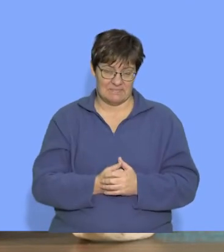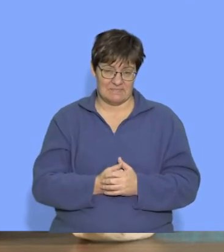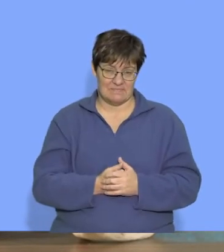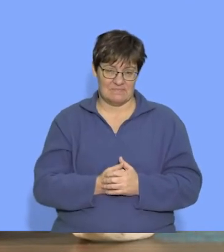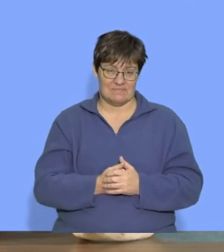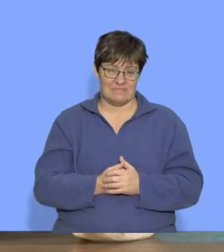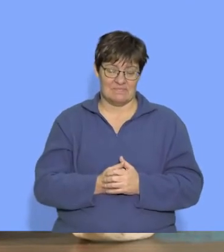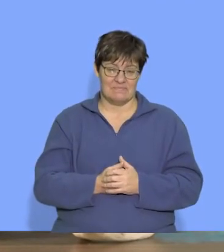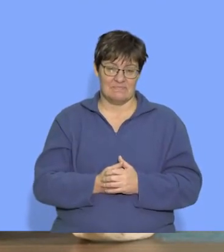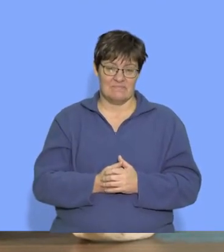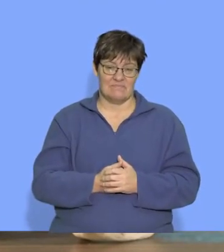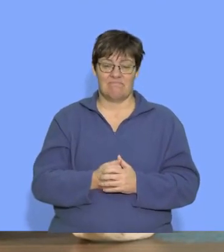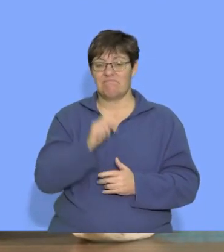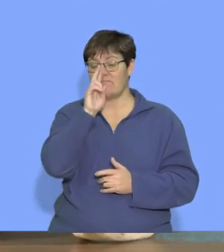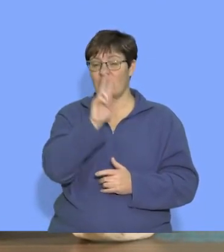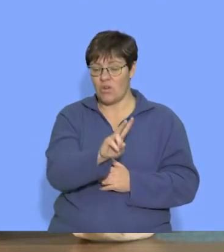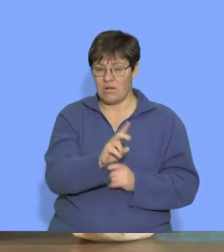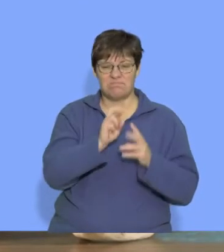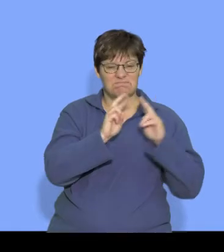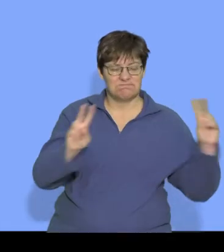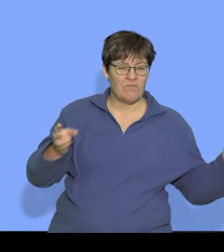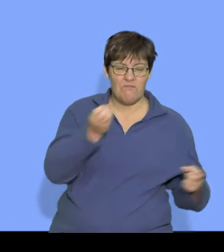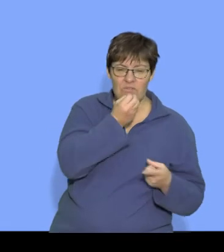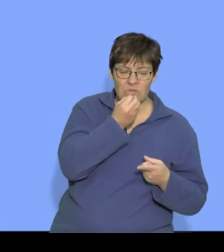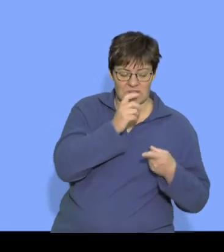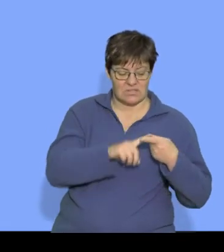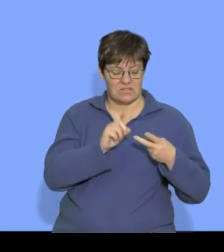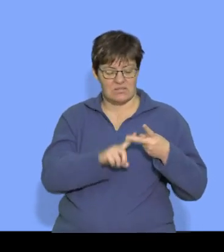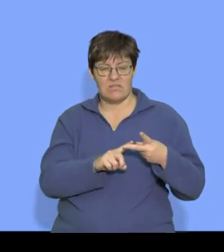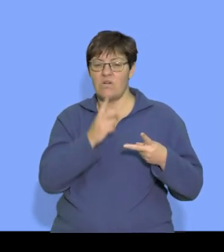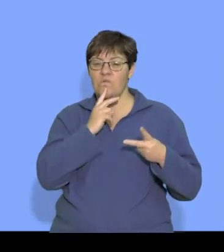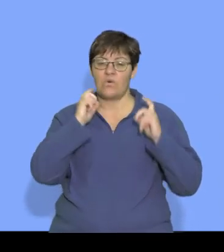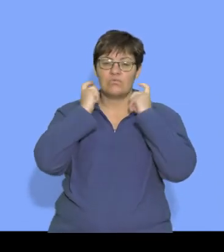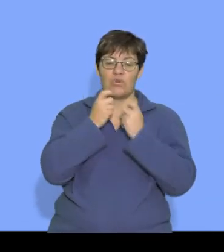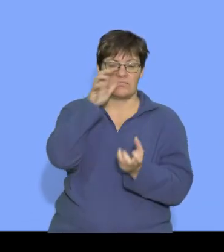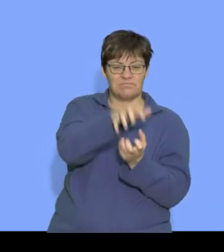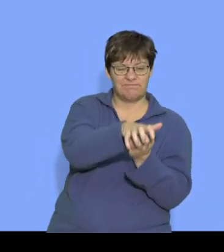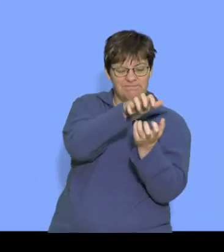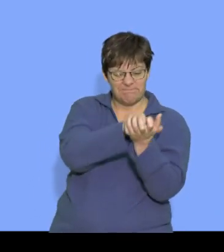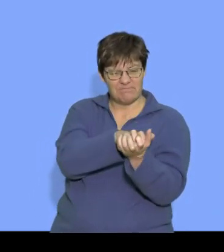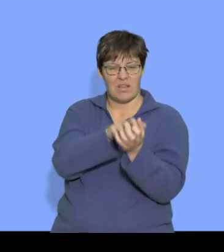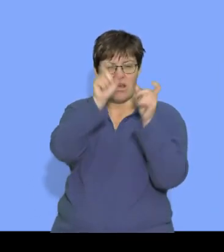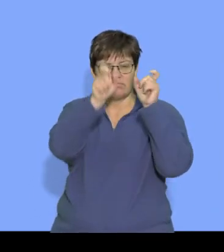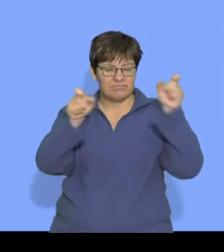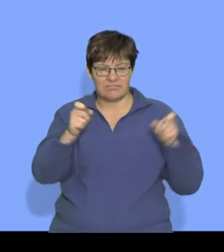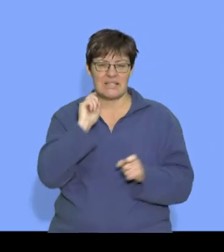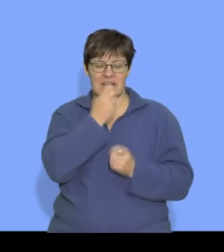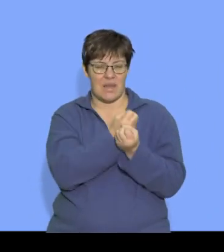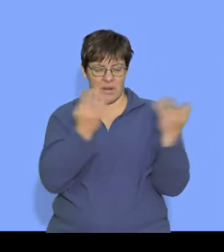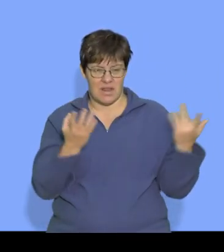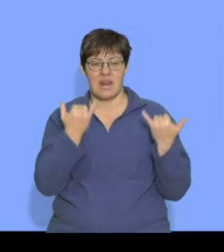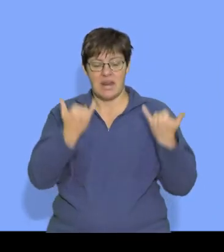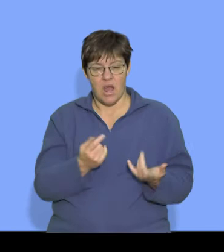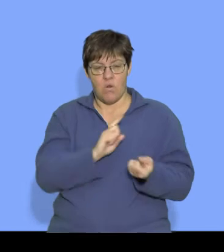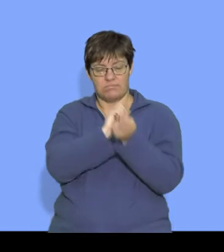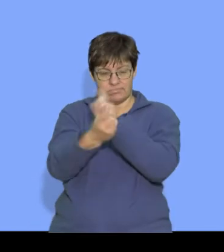tooth. So guys, we've looked at types of nutritions, we've looked at the jaw shape and the dental formula. We're now